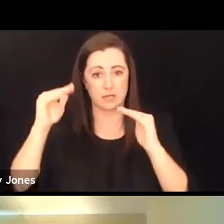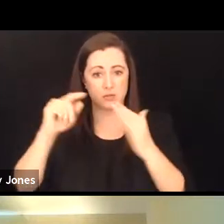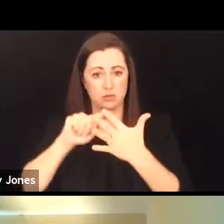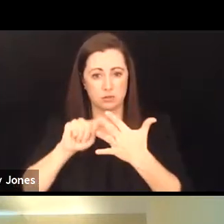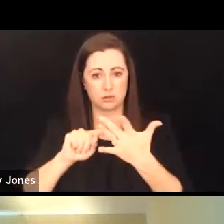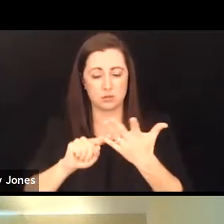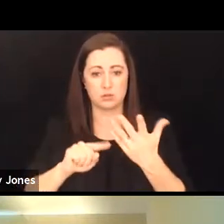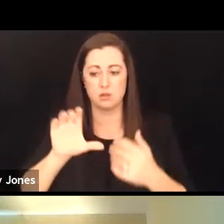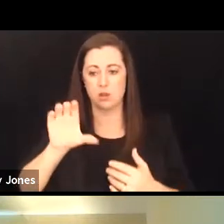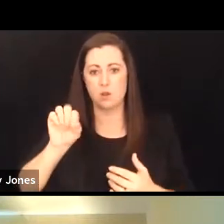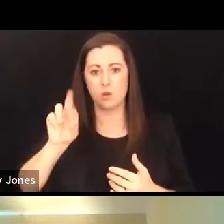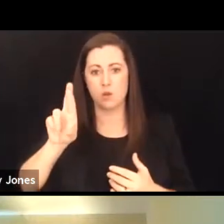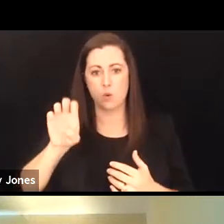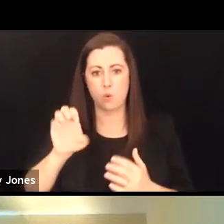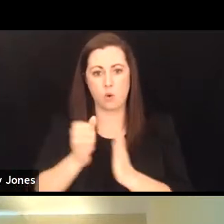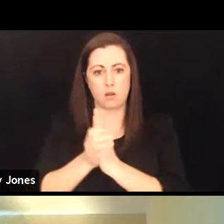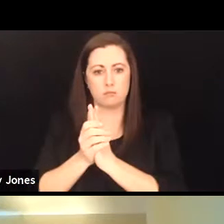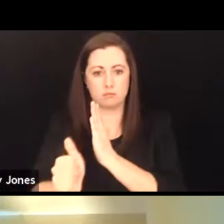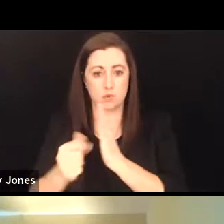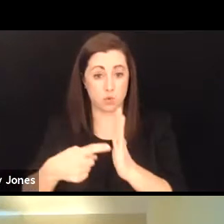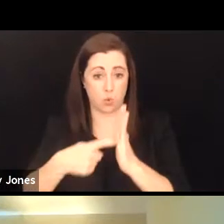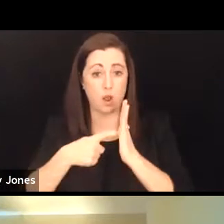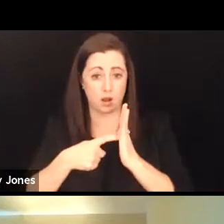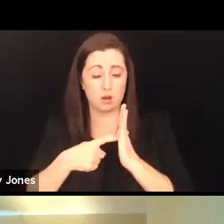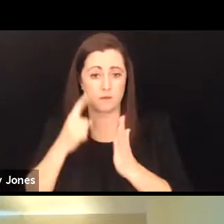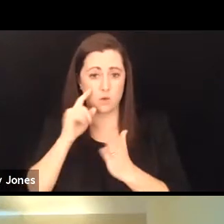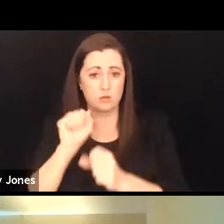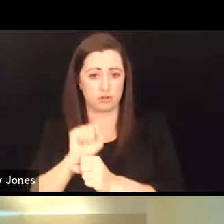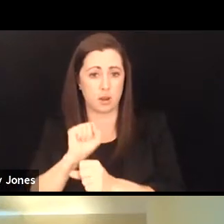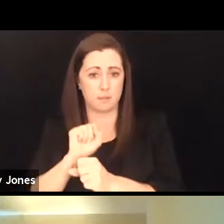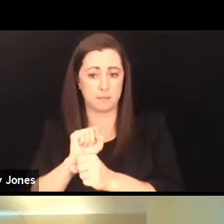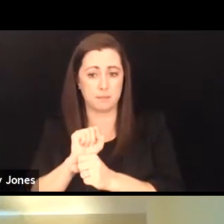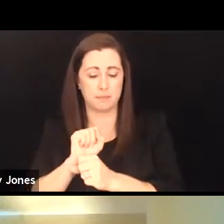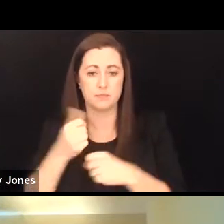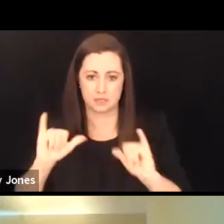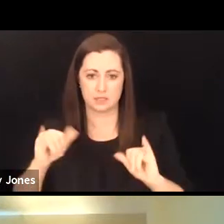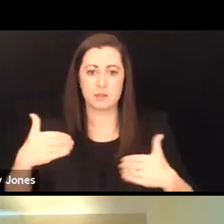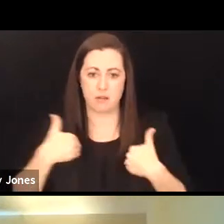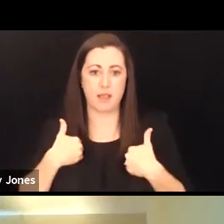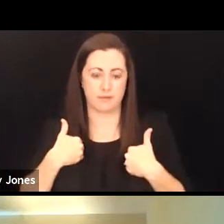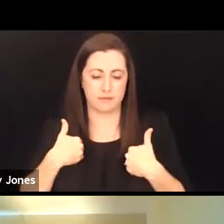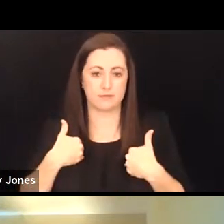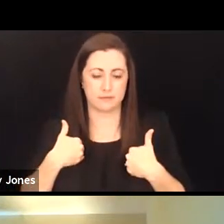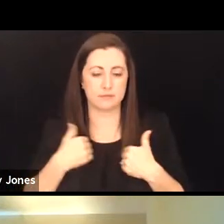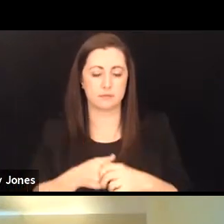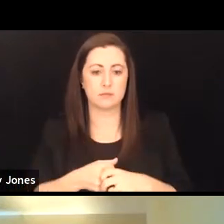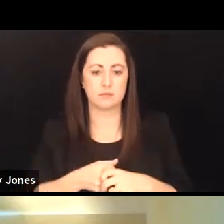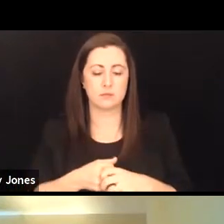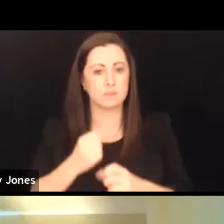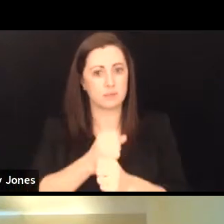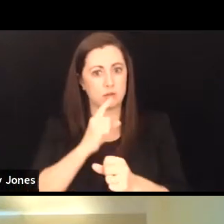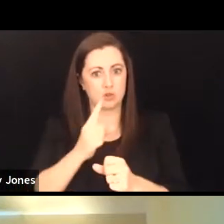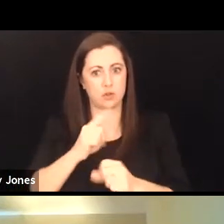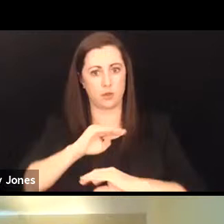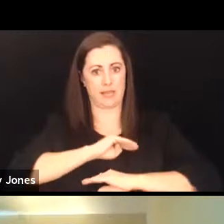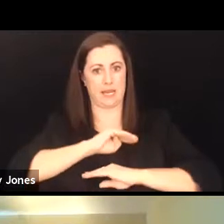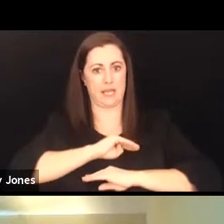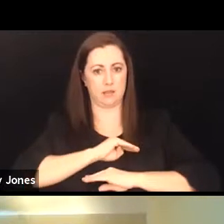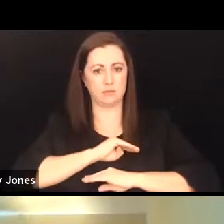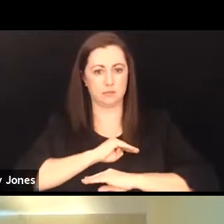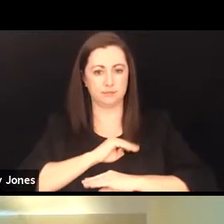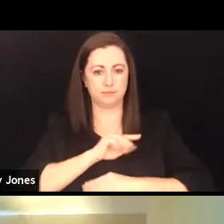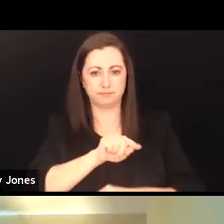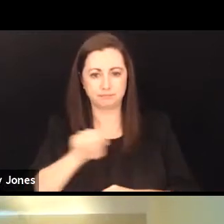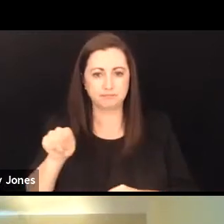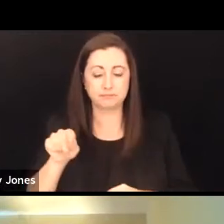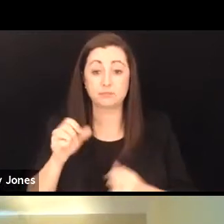core competencies that are required. And we need to make sure that we meet those. And many people